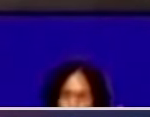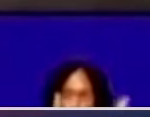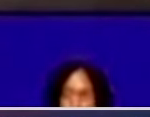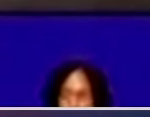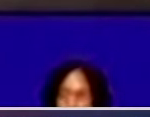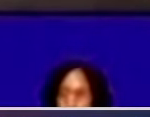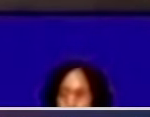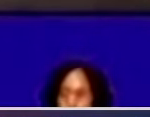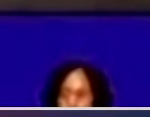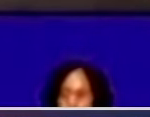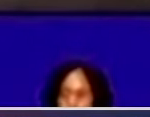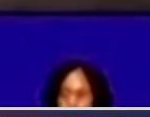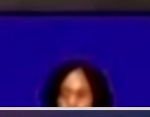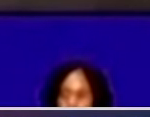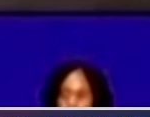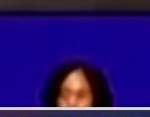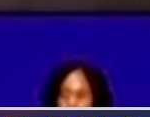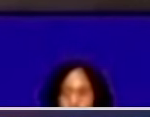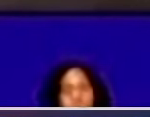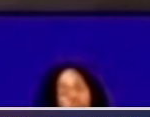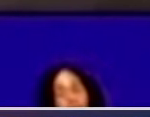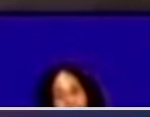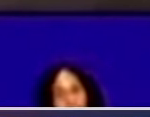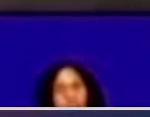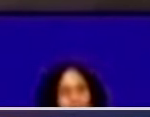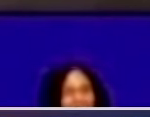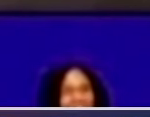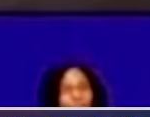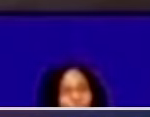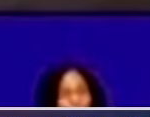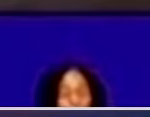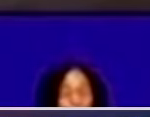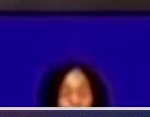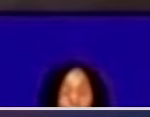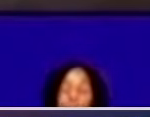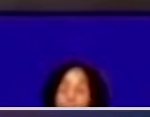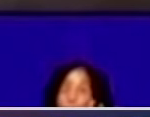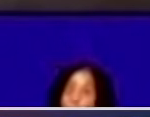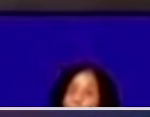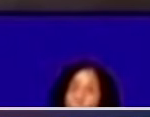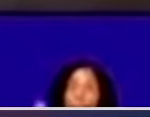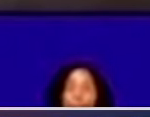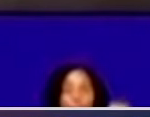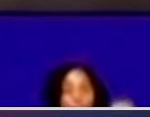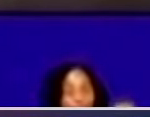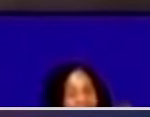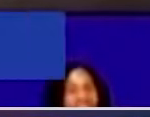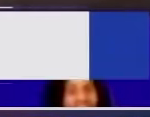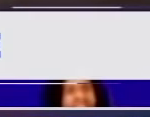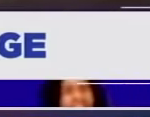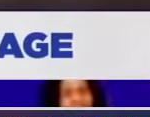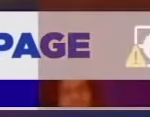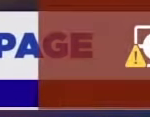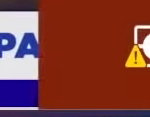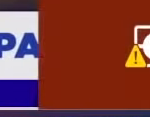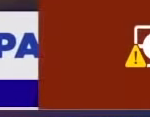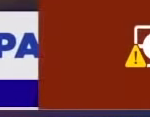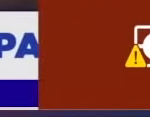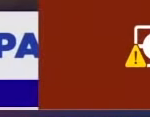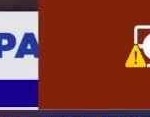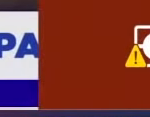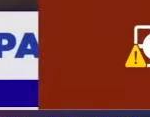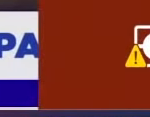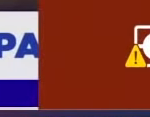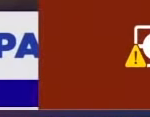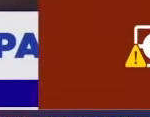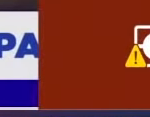what we need if we want to fight poverty is agreement of where and how jobs are created. And for the